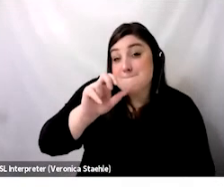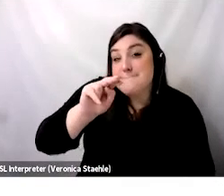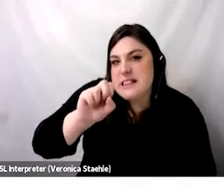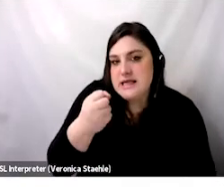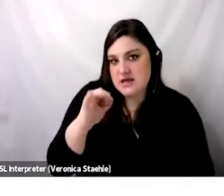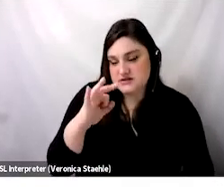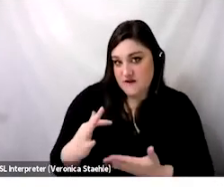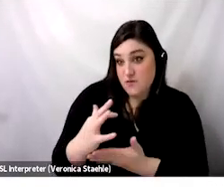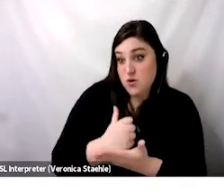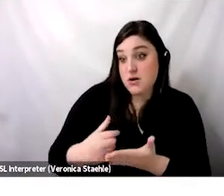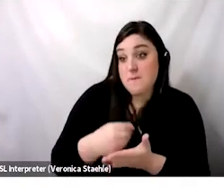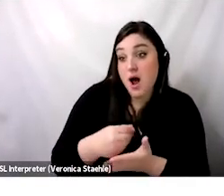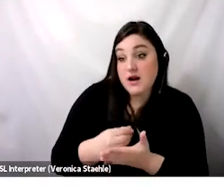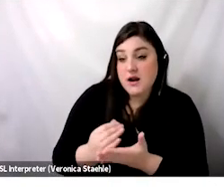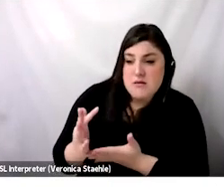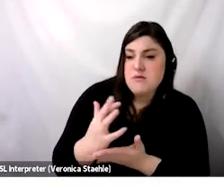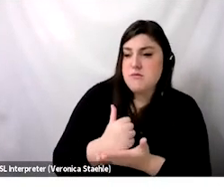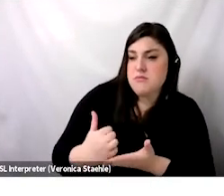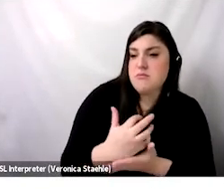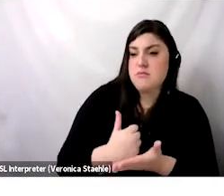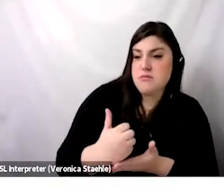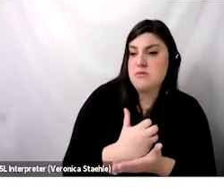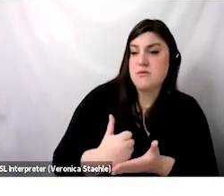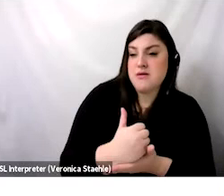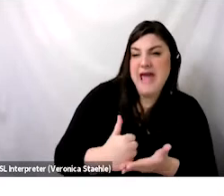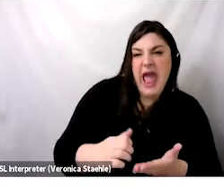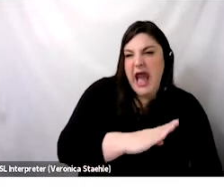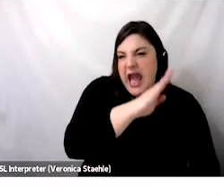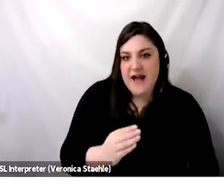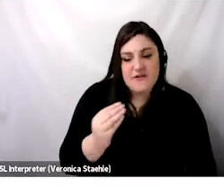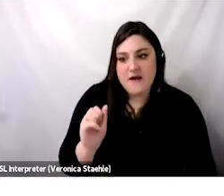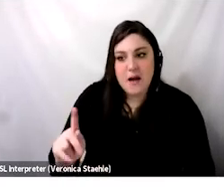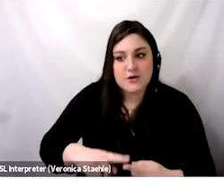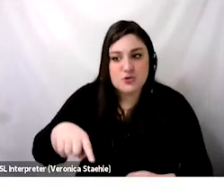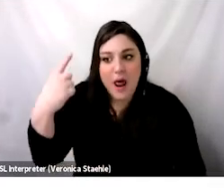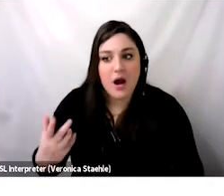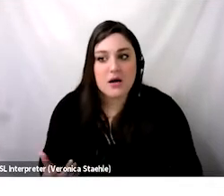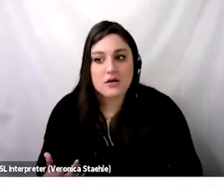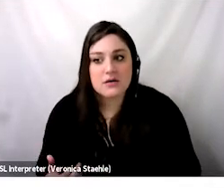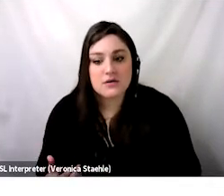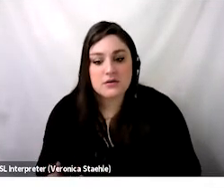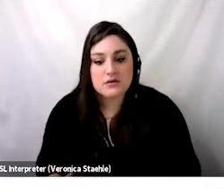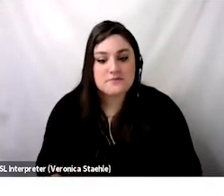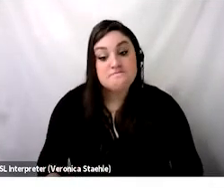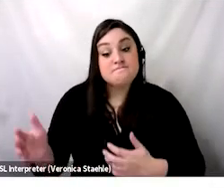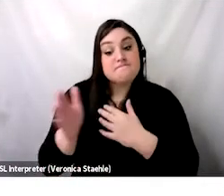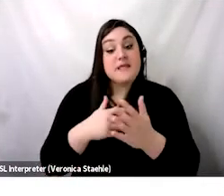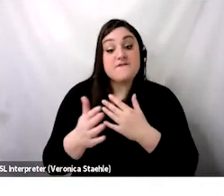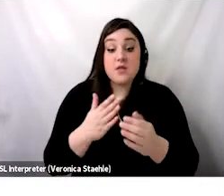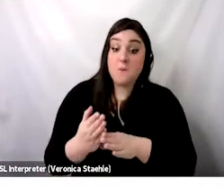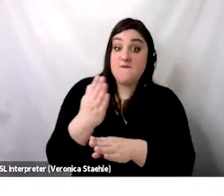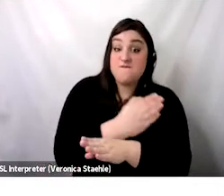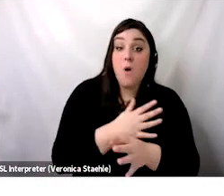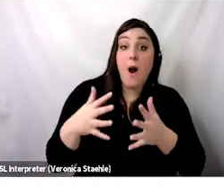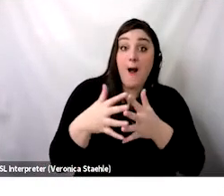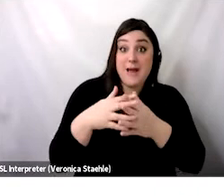which was given to Blacks. Even before the American Revolution, tobacco was the main cash